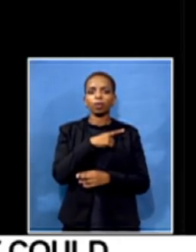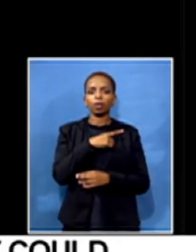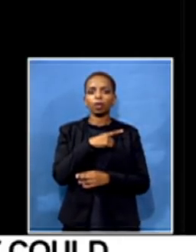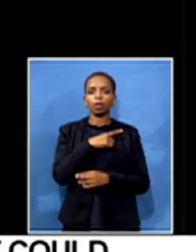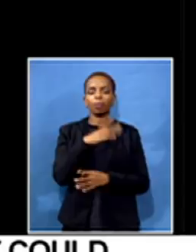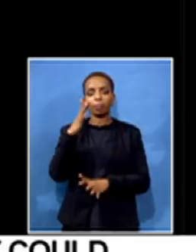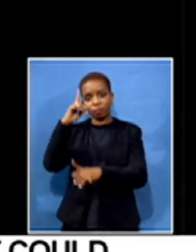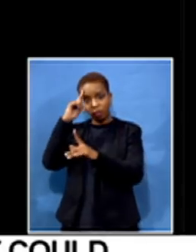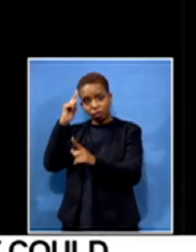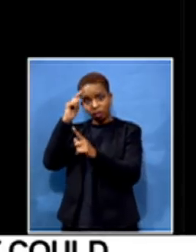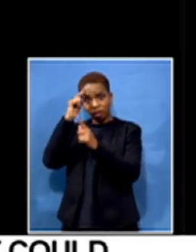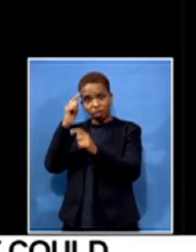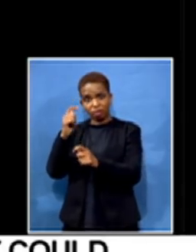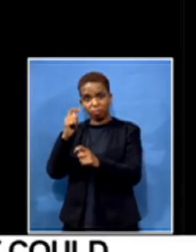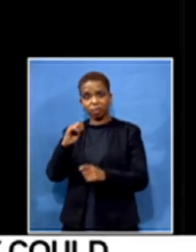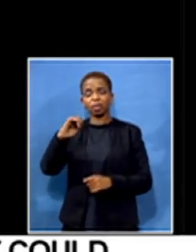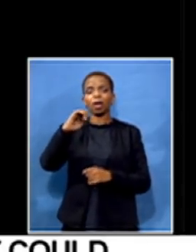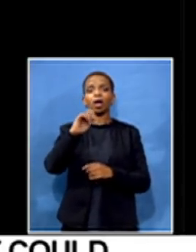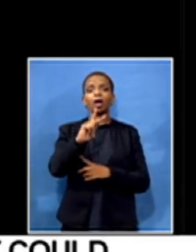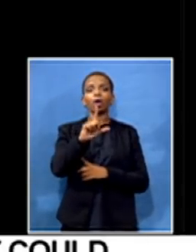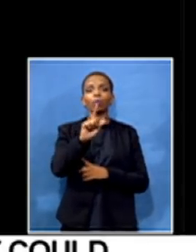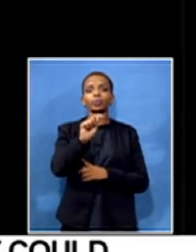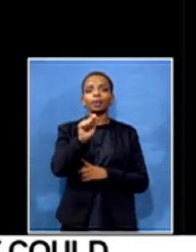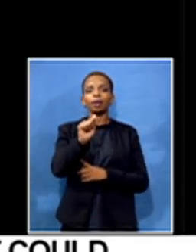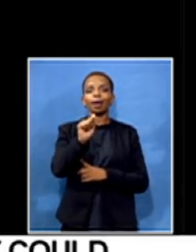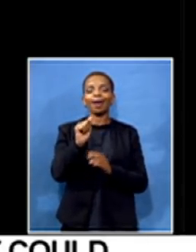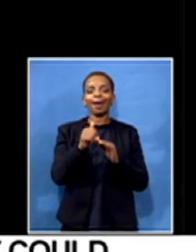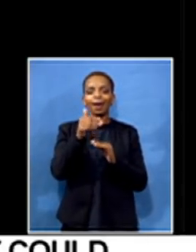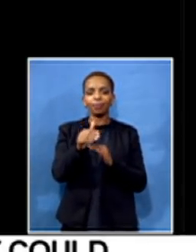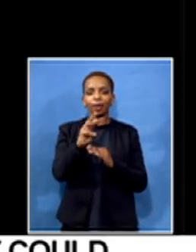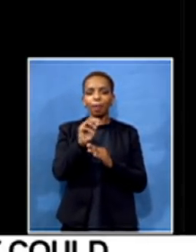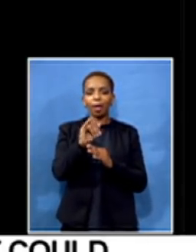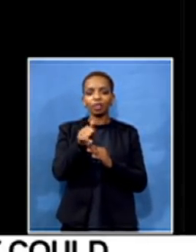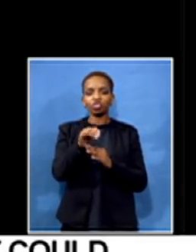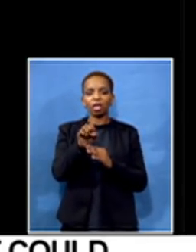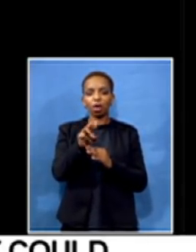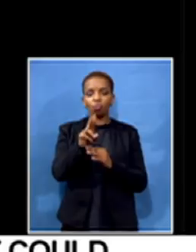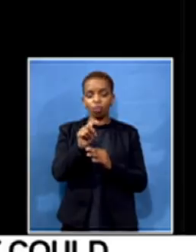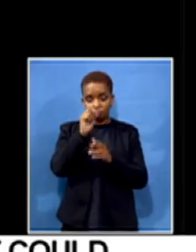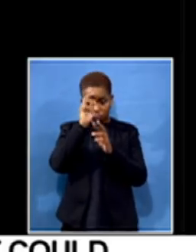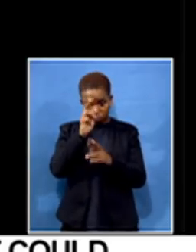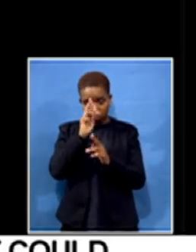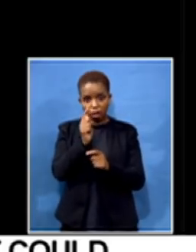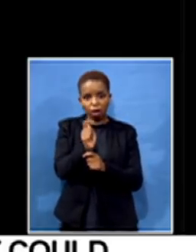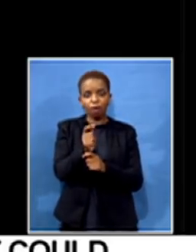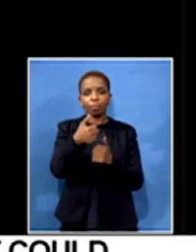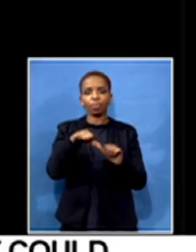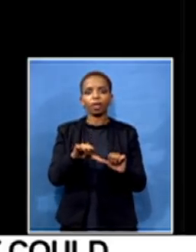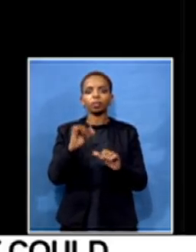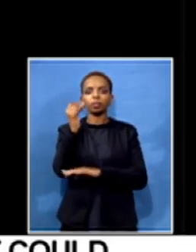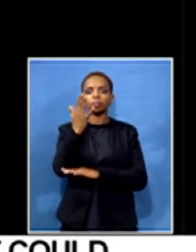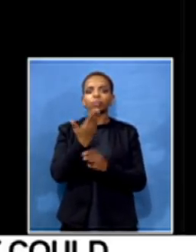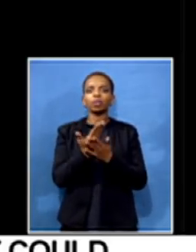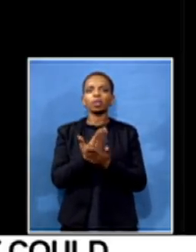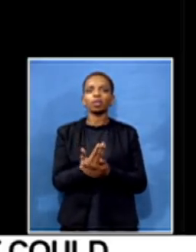Honorable Klute. After Honorable Majola, it will be you that will be speaking. Can we continue? KZN now